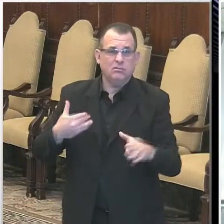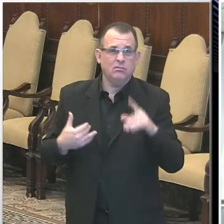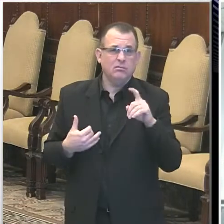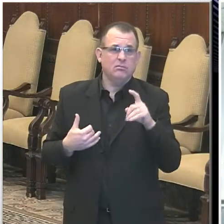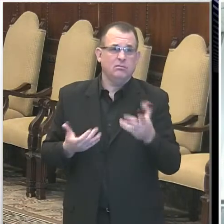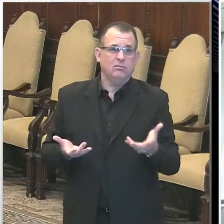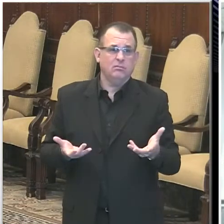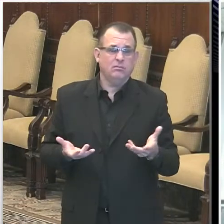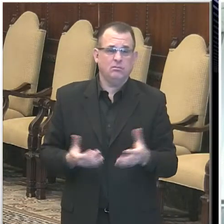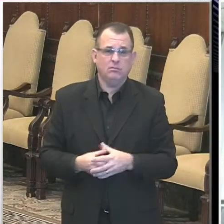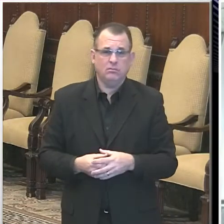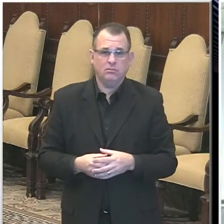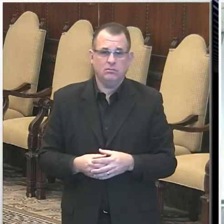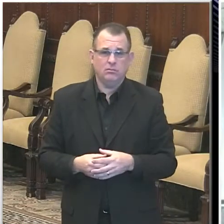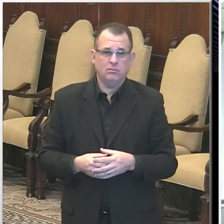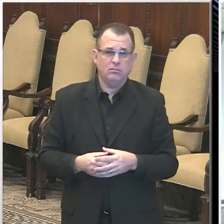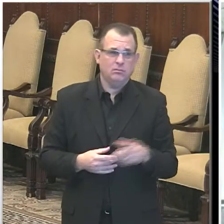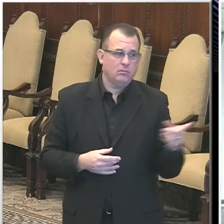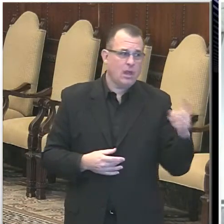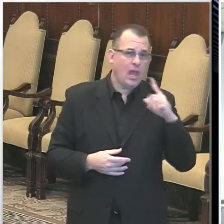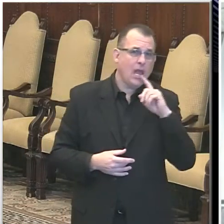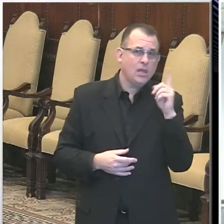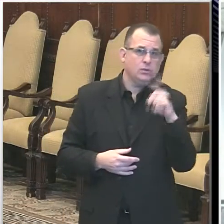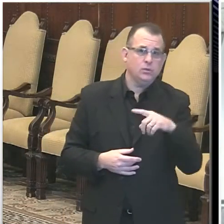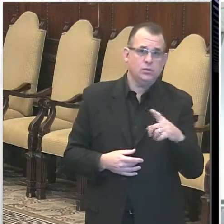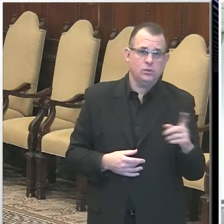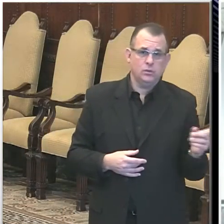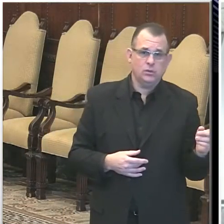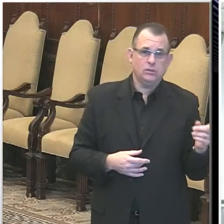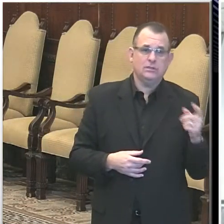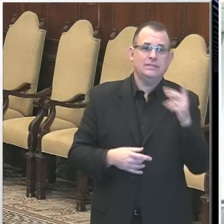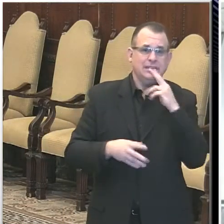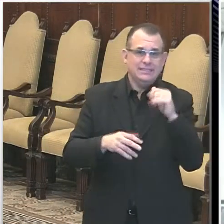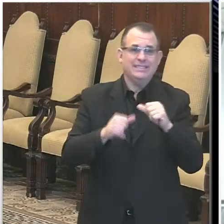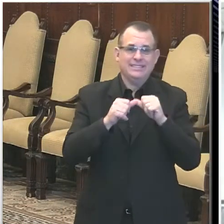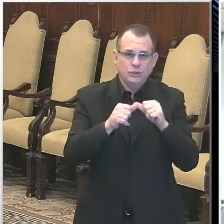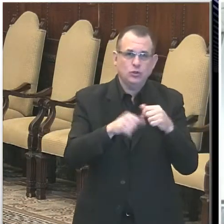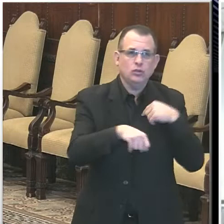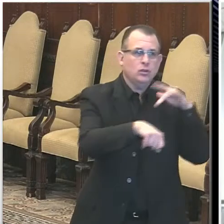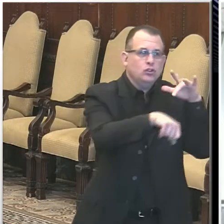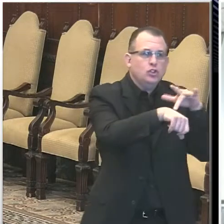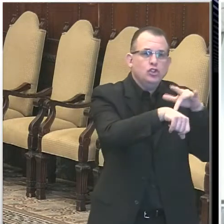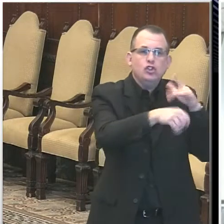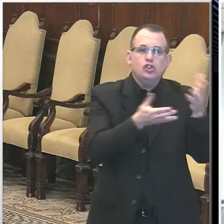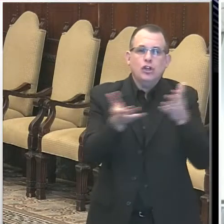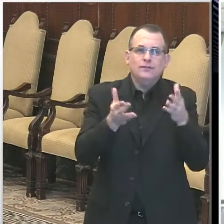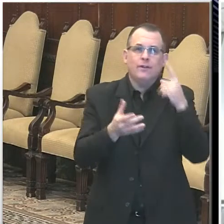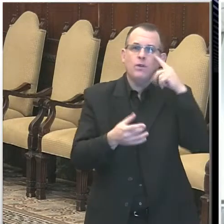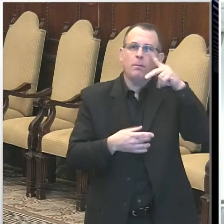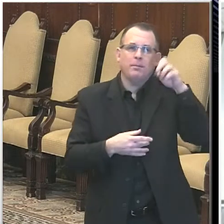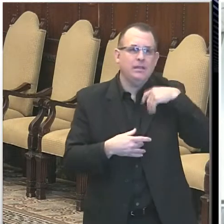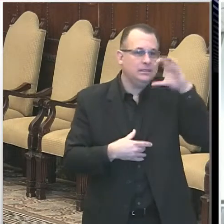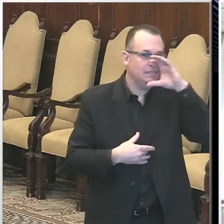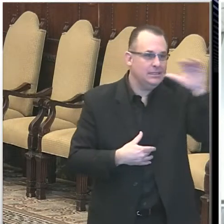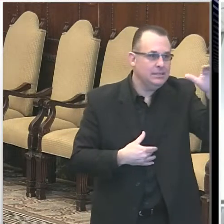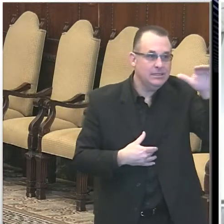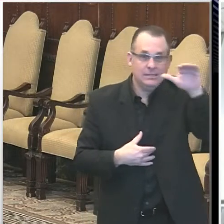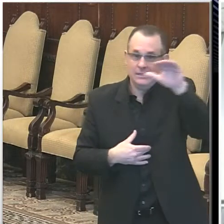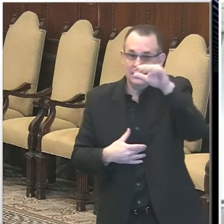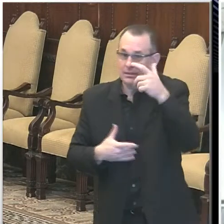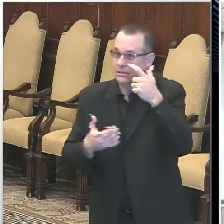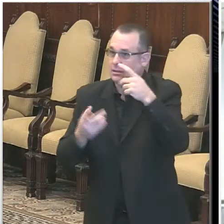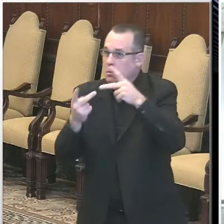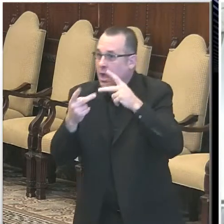No, we're continuing to source PPE from multiple sources. I think I referenced that we have been able to bring